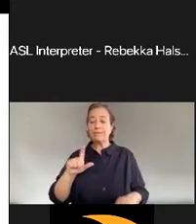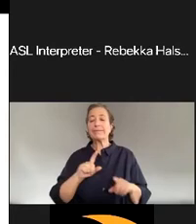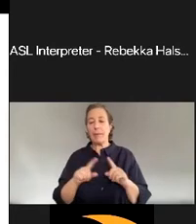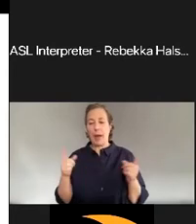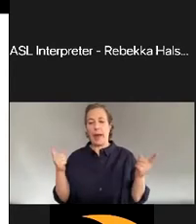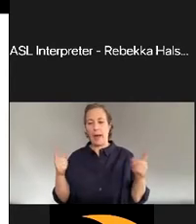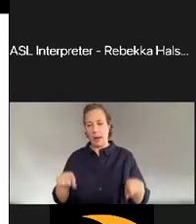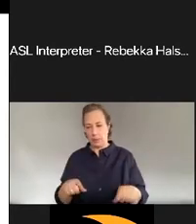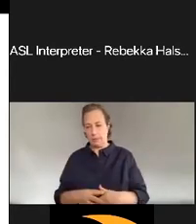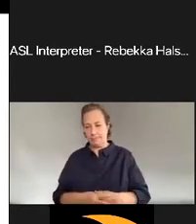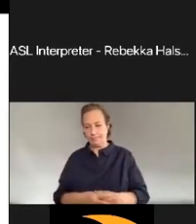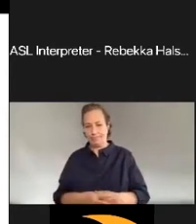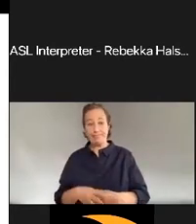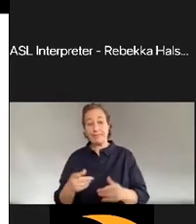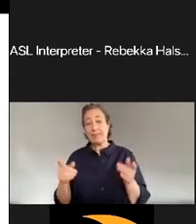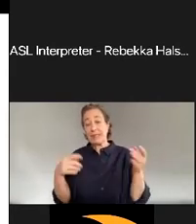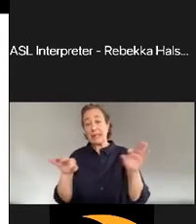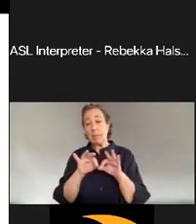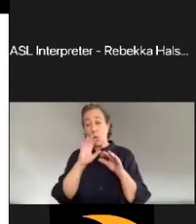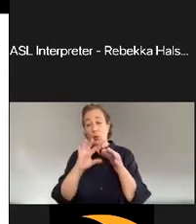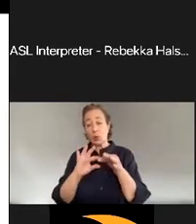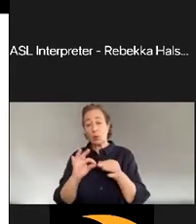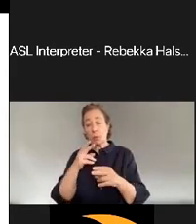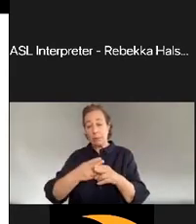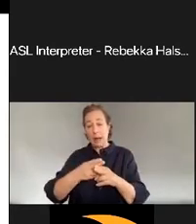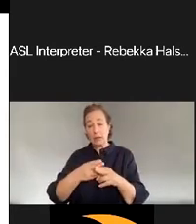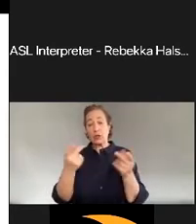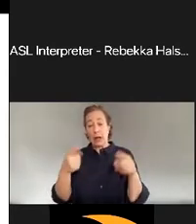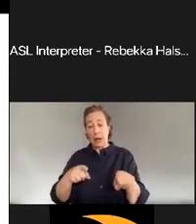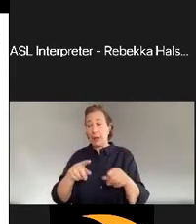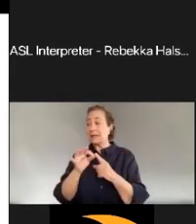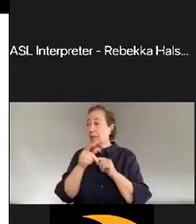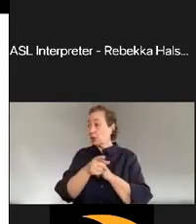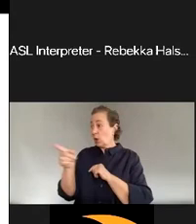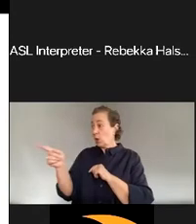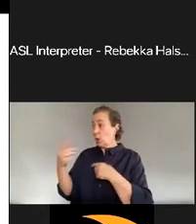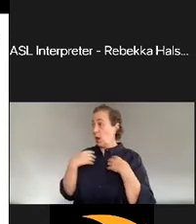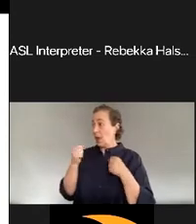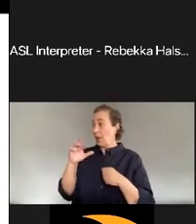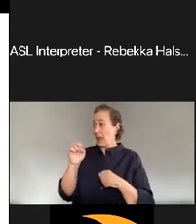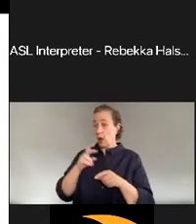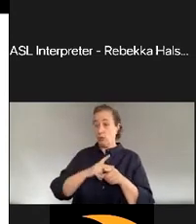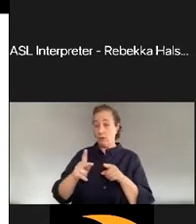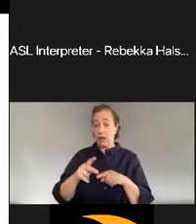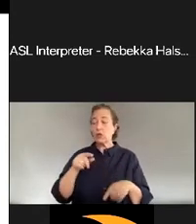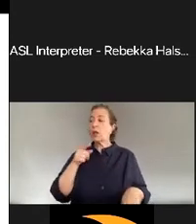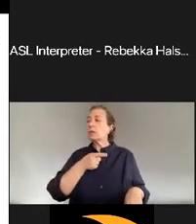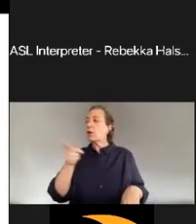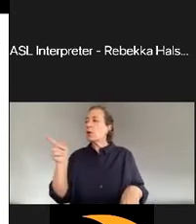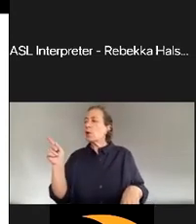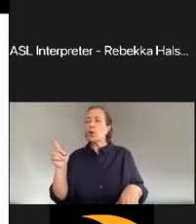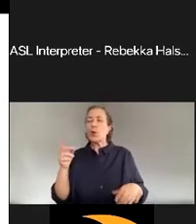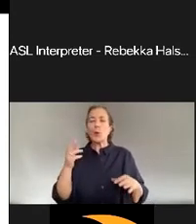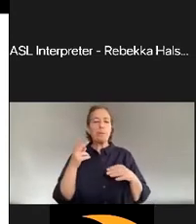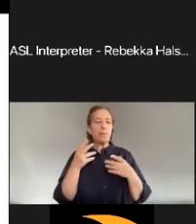to identify that. And I think that especially as healthcare professionals, you're very, very used to using